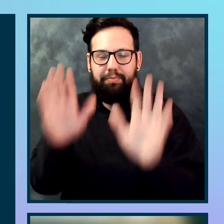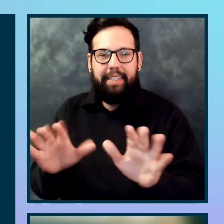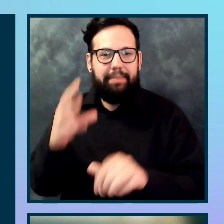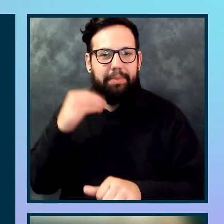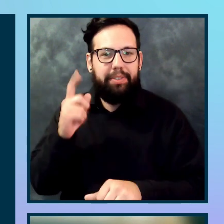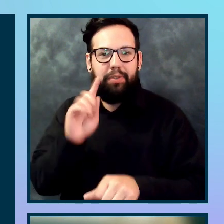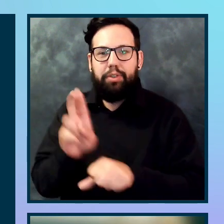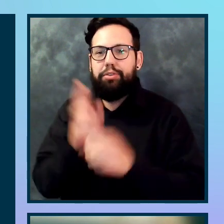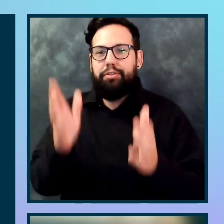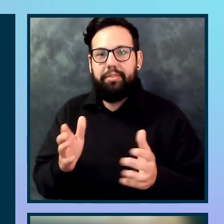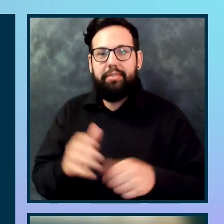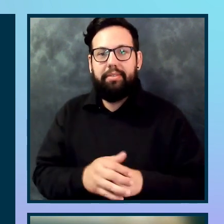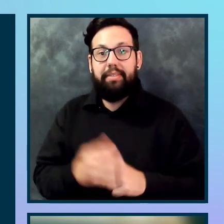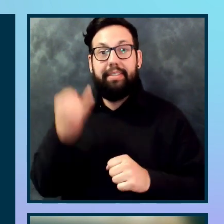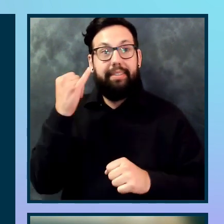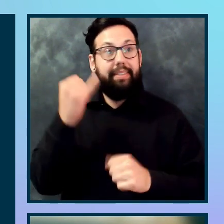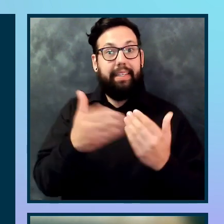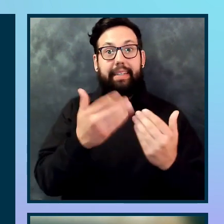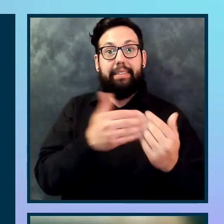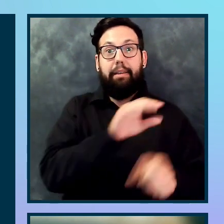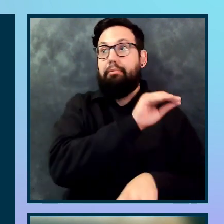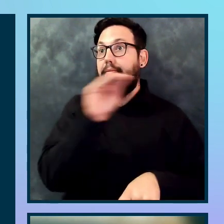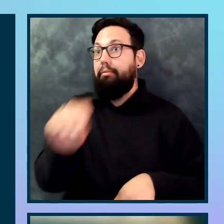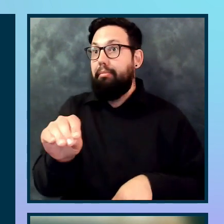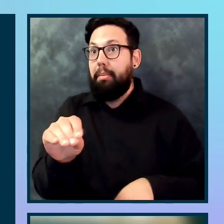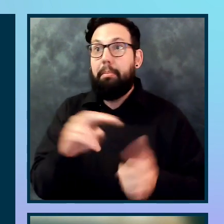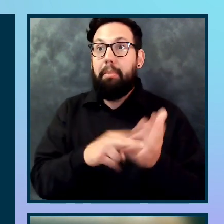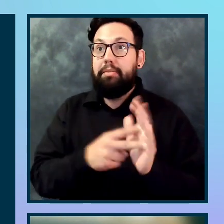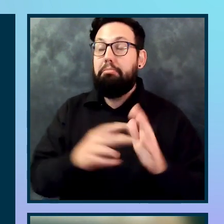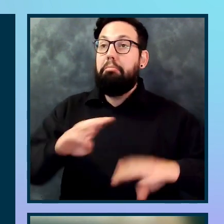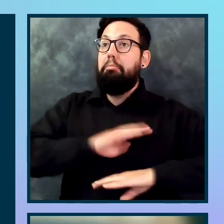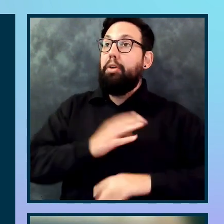We want it to be great. Decent's not good enough.